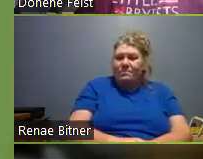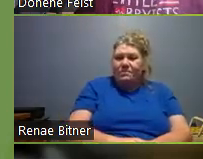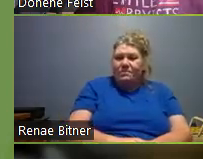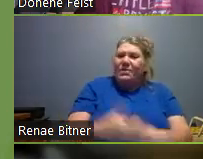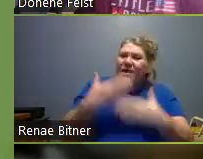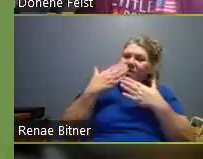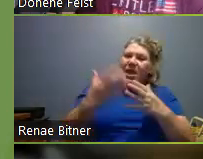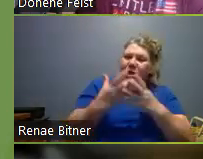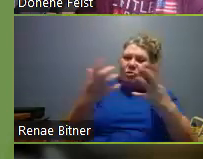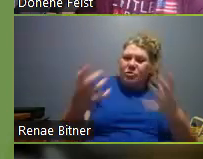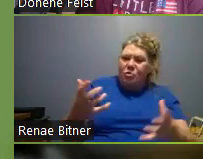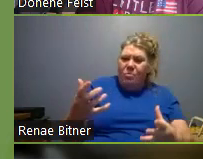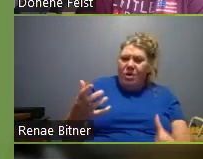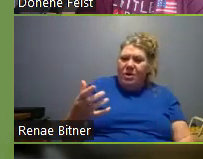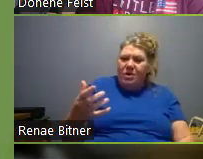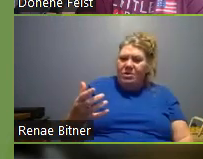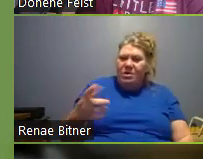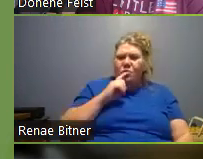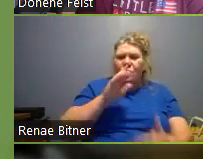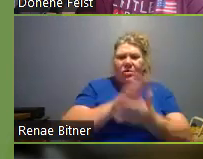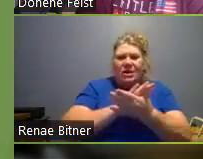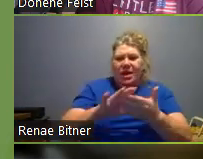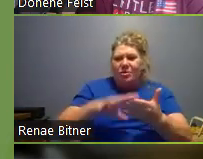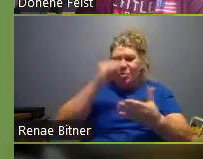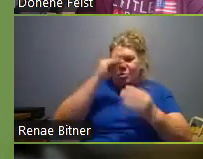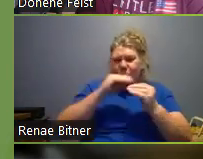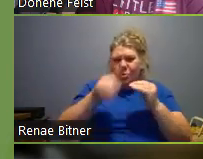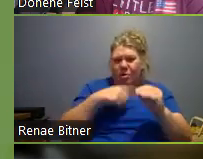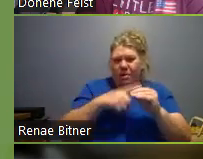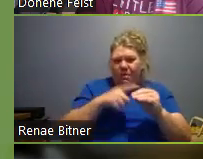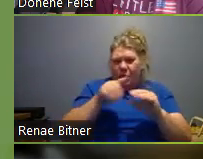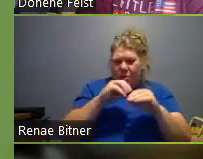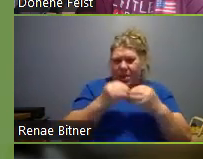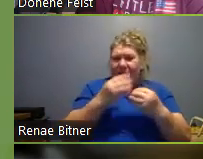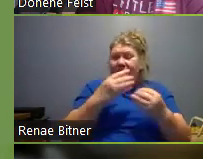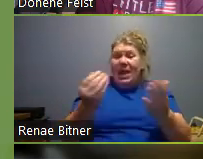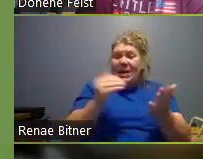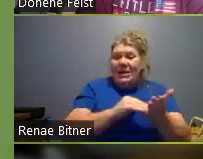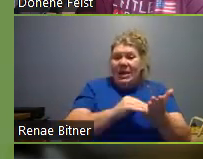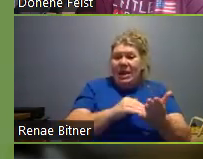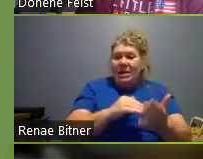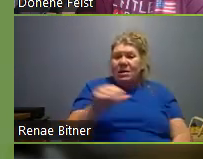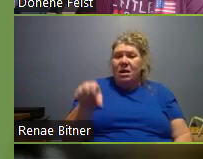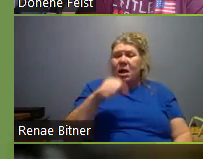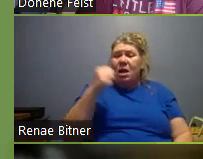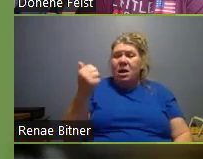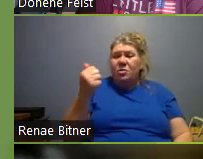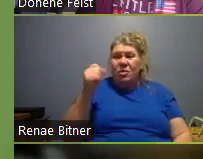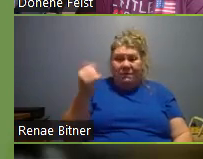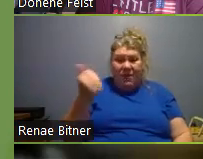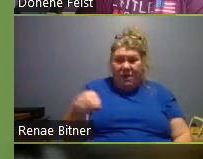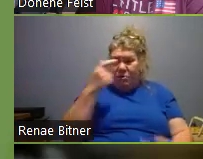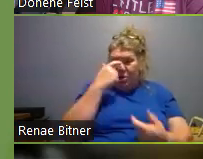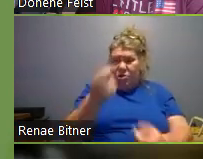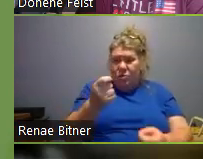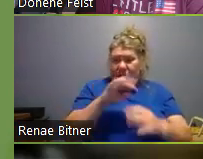Thank you so much, Deneen. Very nice to learn more about it. And again, another, if anyone's interested in